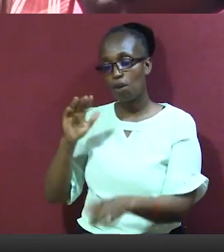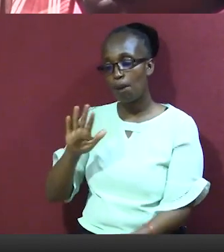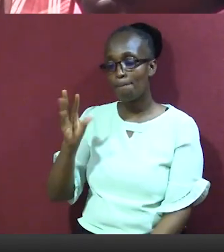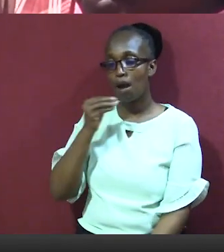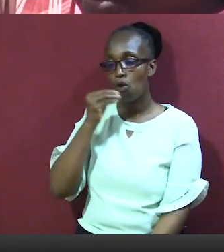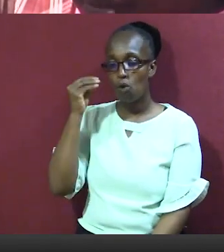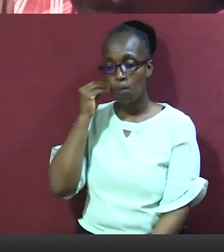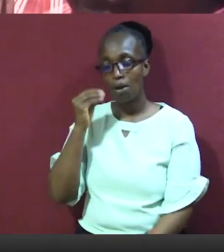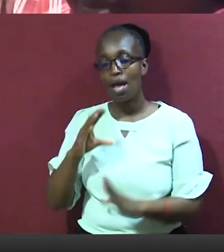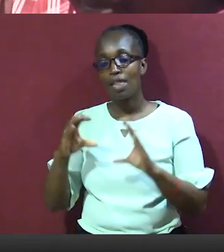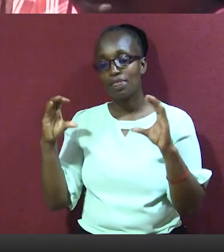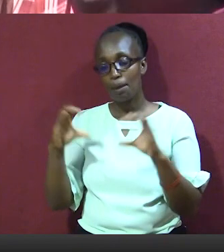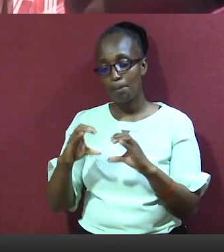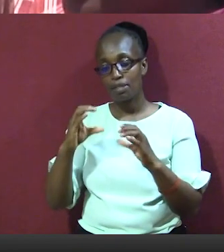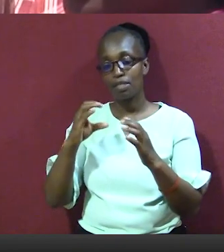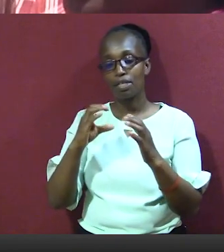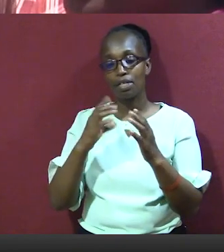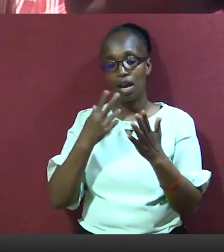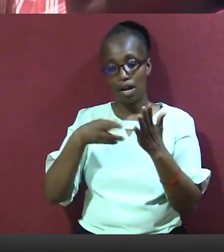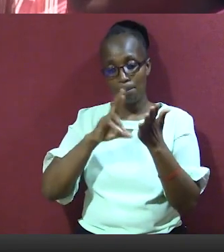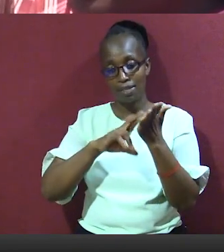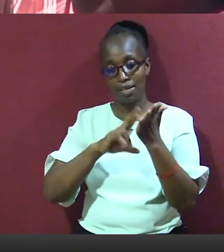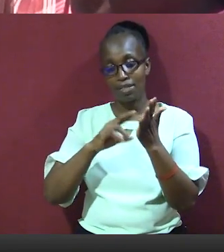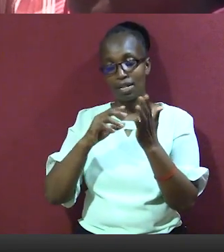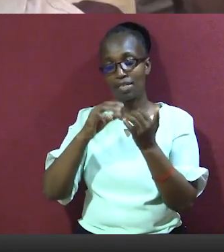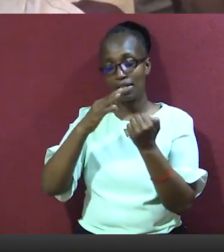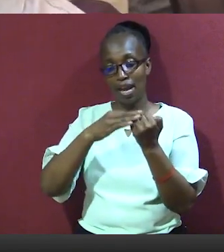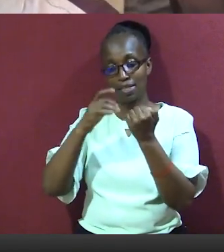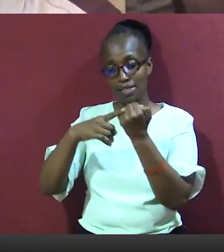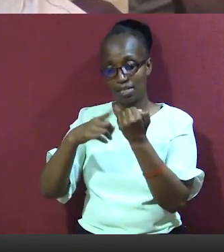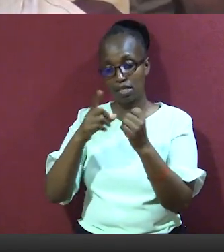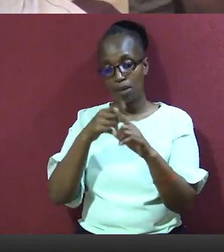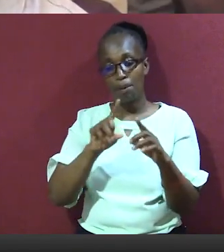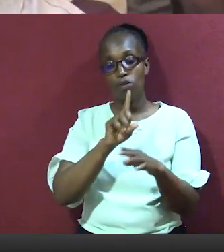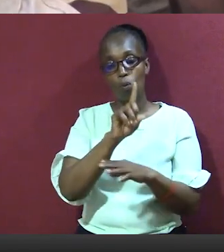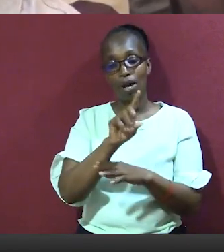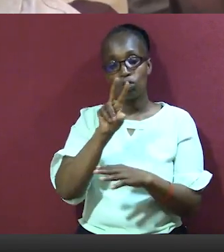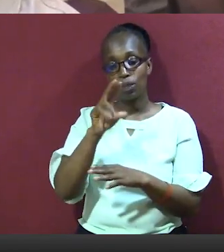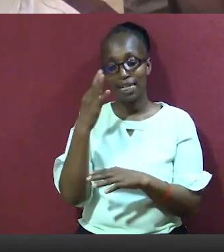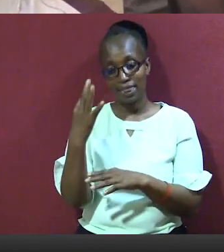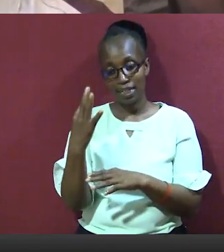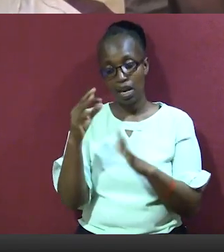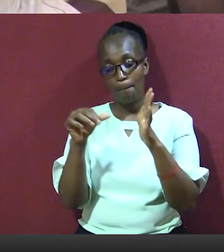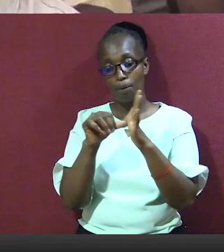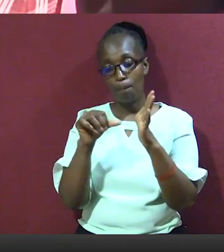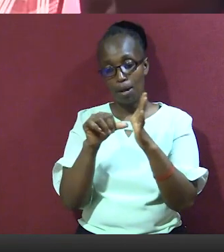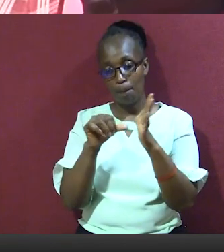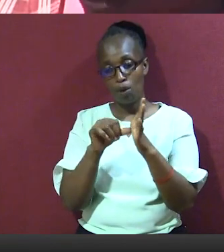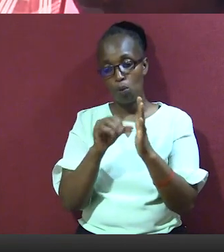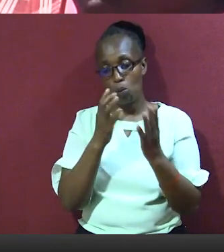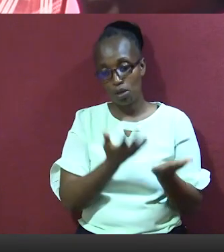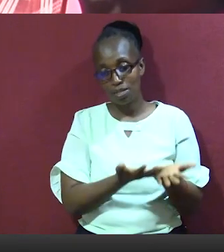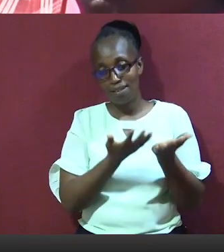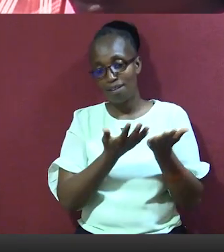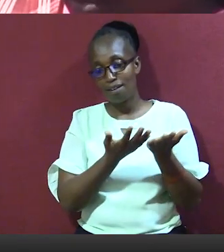was vindicated. The party repeated in 86. Unfortunately, 123 problem of source was carried to the